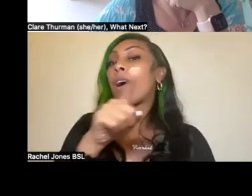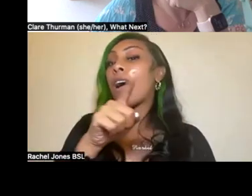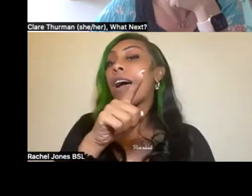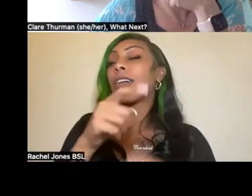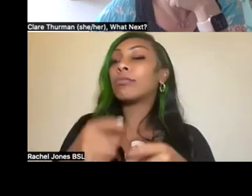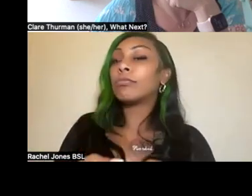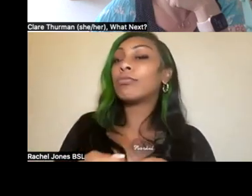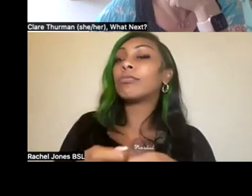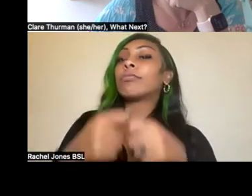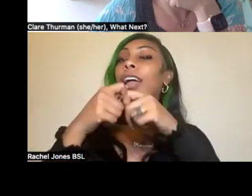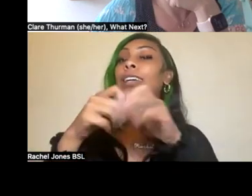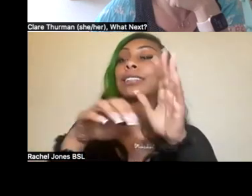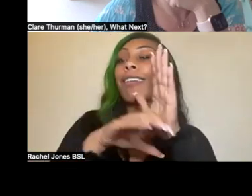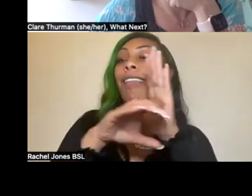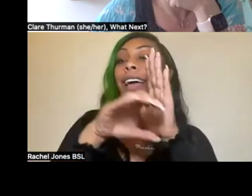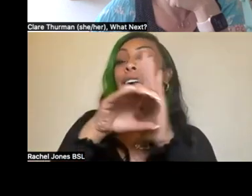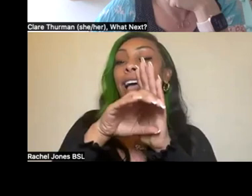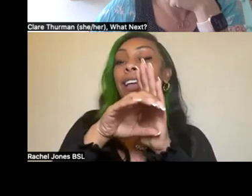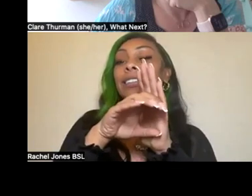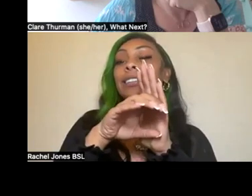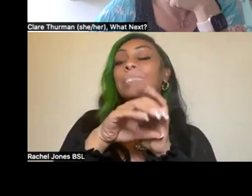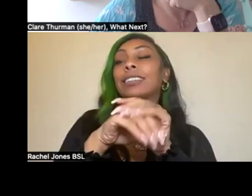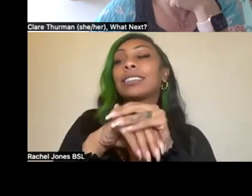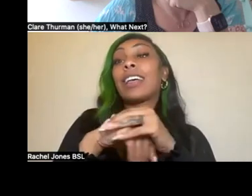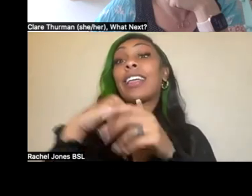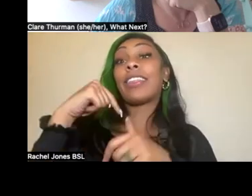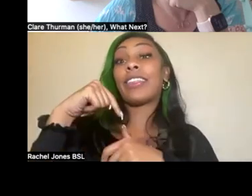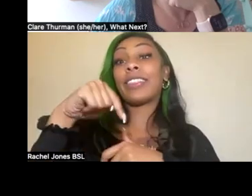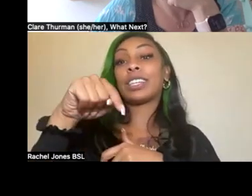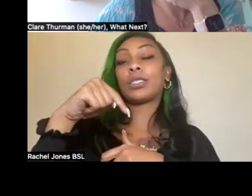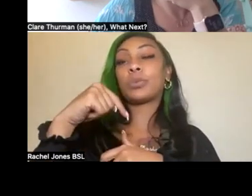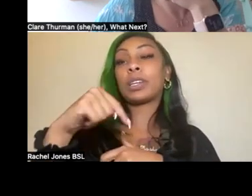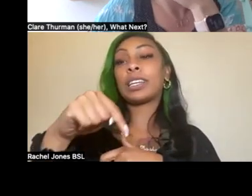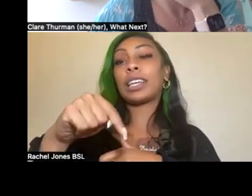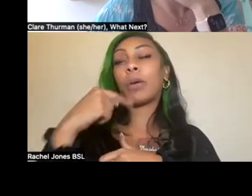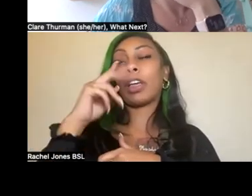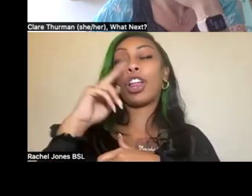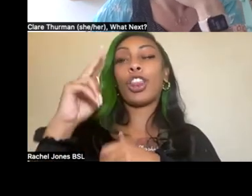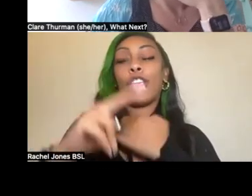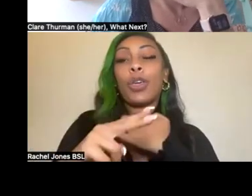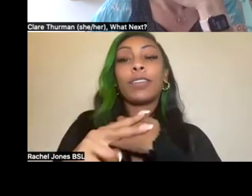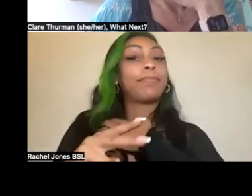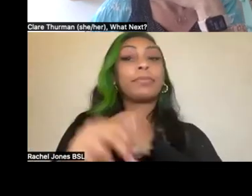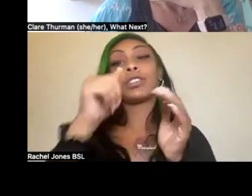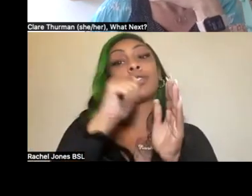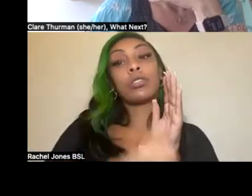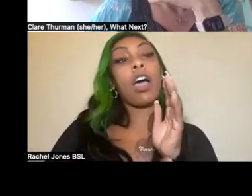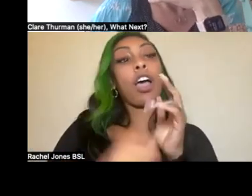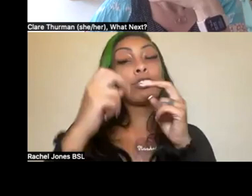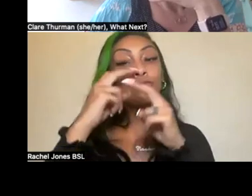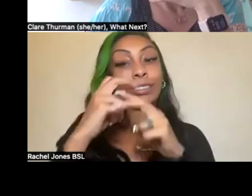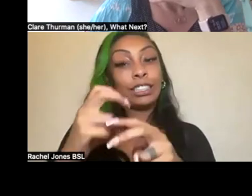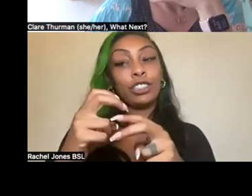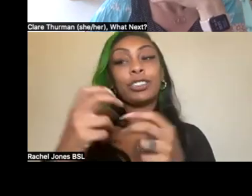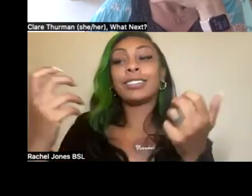class as exclusionary factors. And this week, we look to really activate that research and really think about how we can